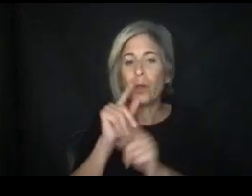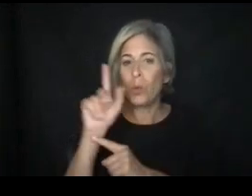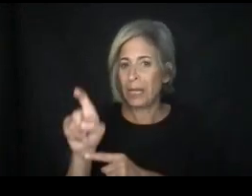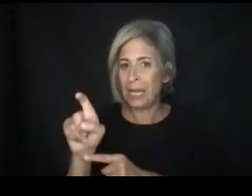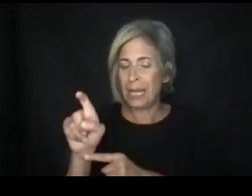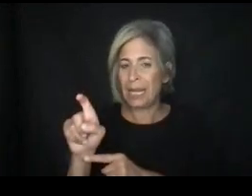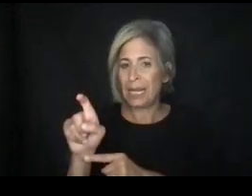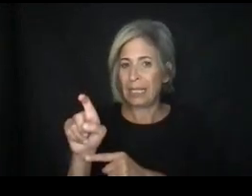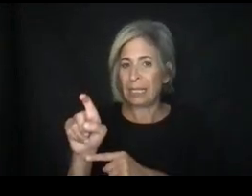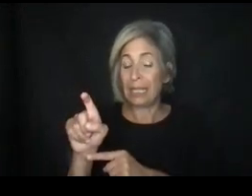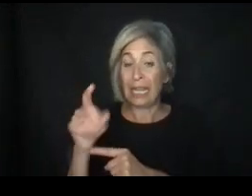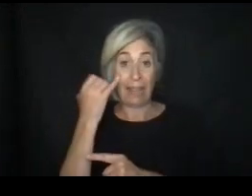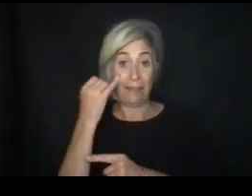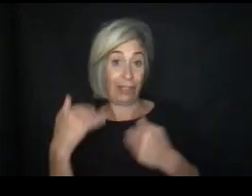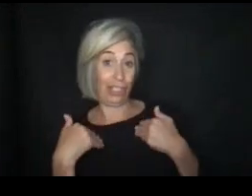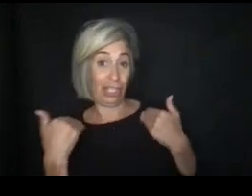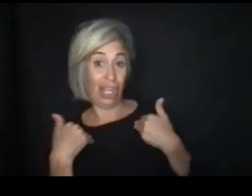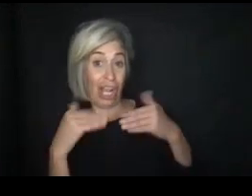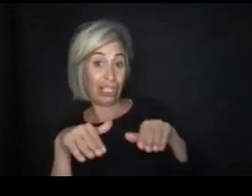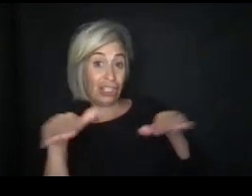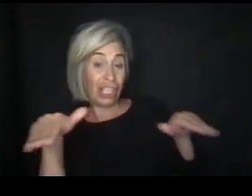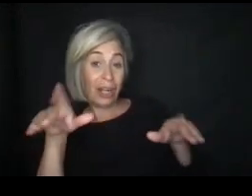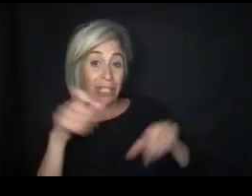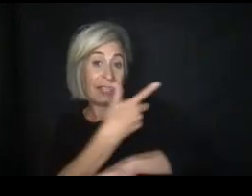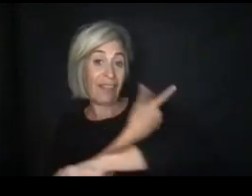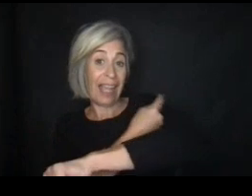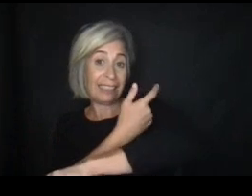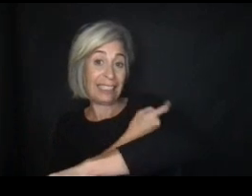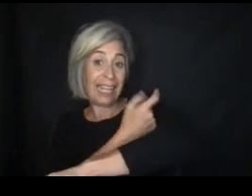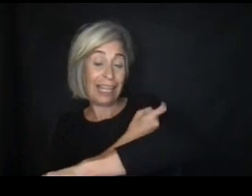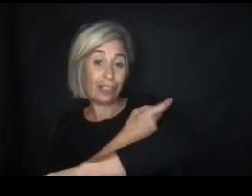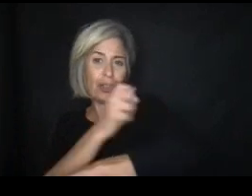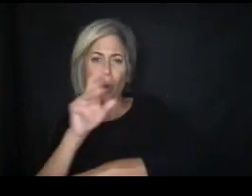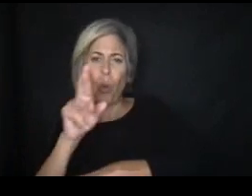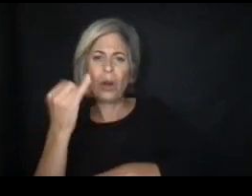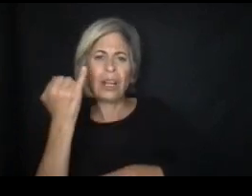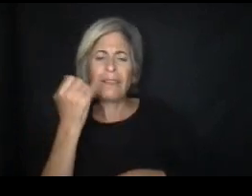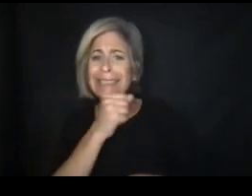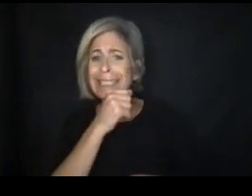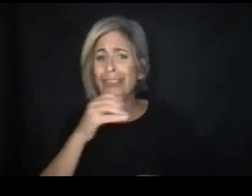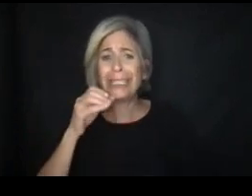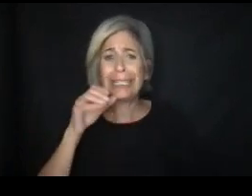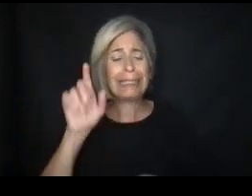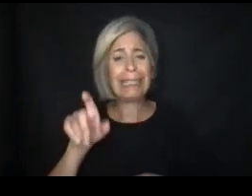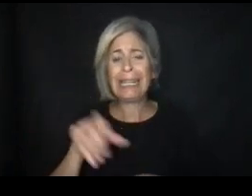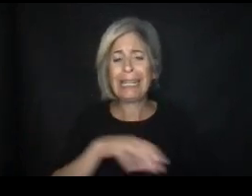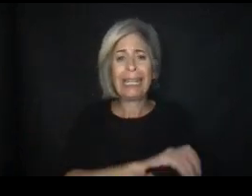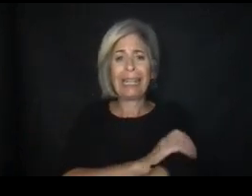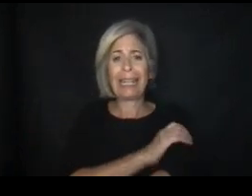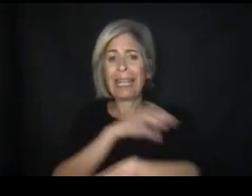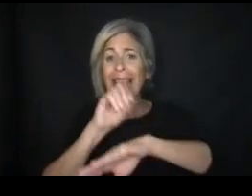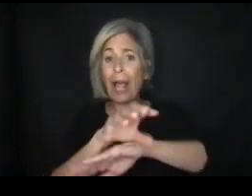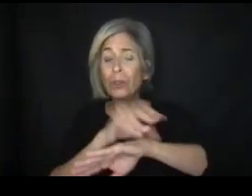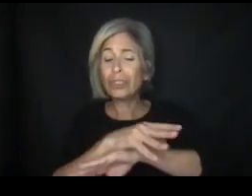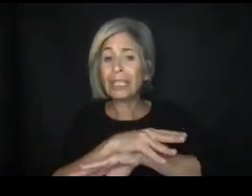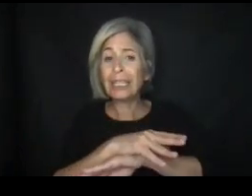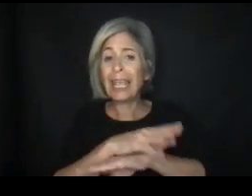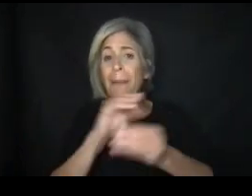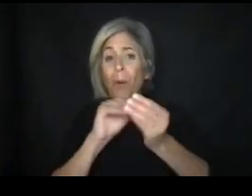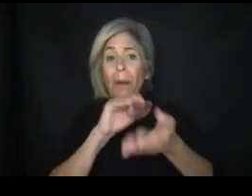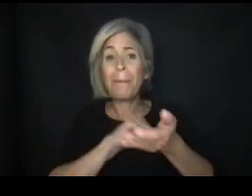whether it's a young child needing a vaccination or whether it's a senior needing counseling and more